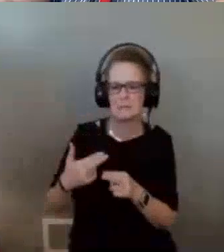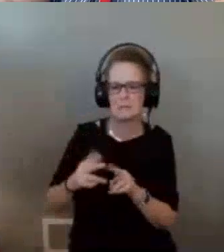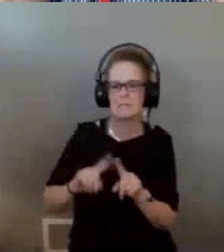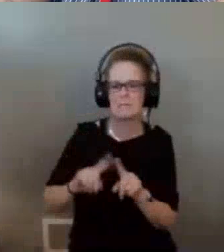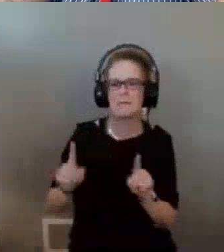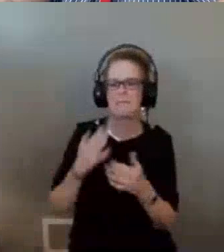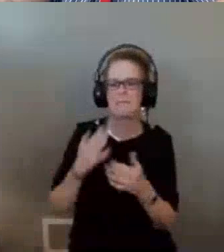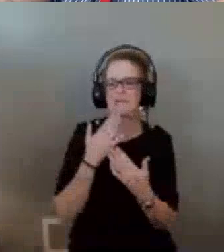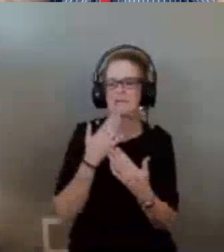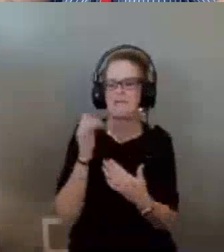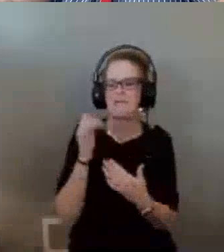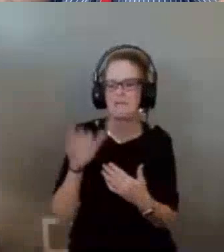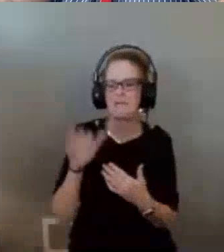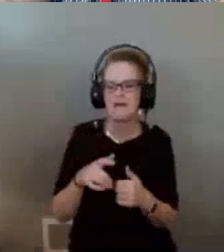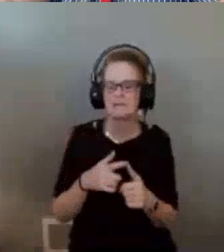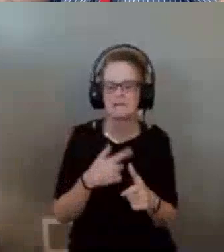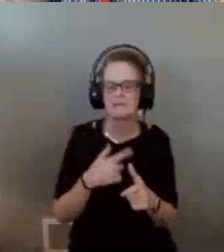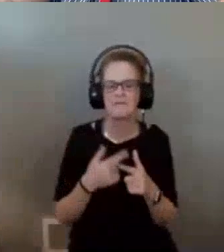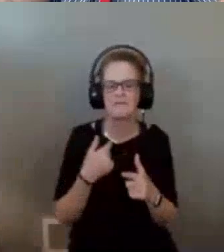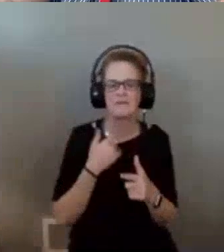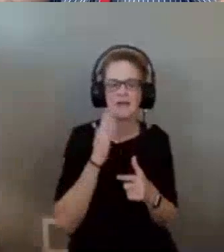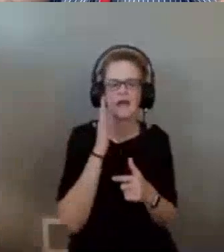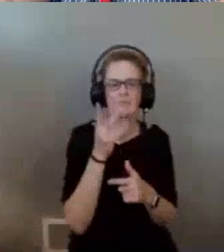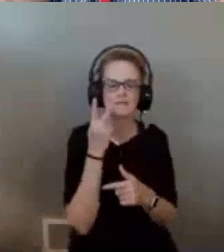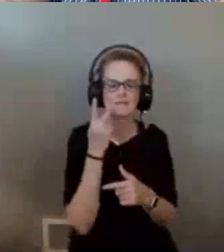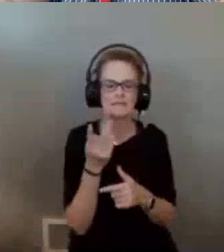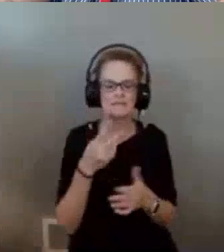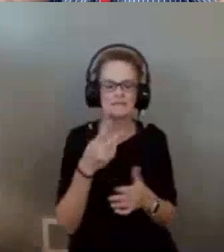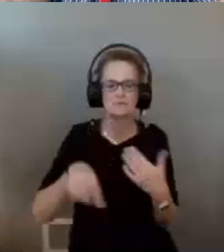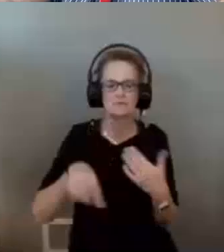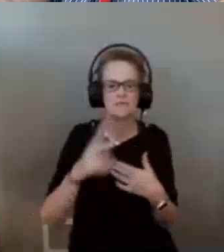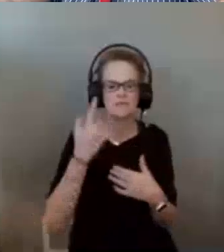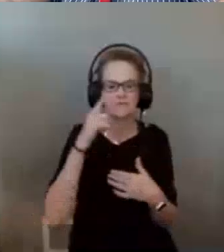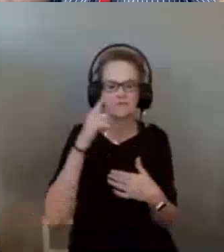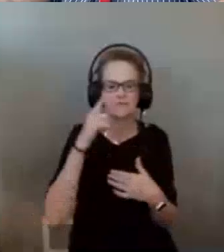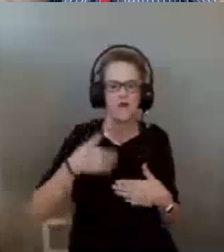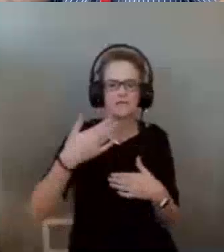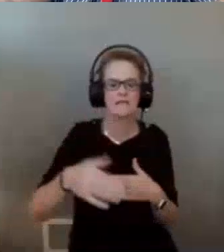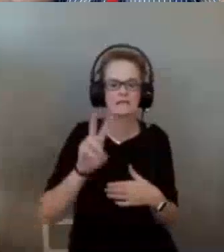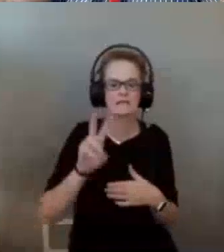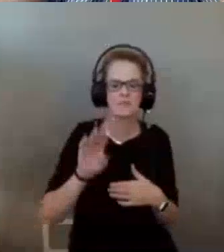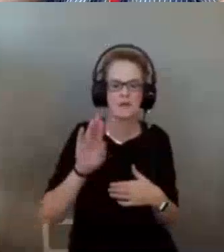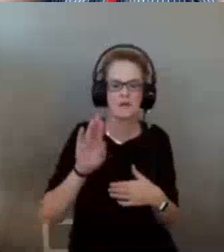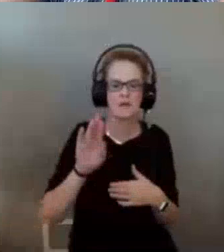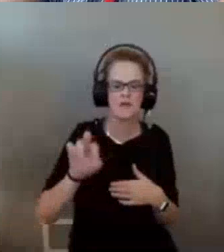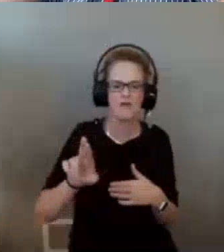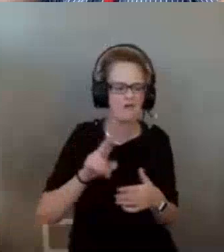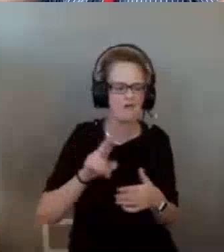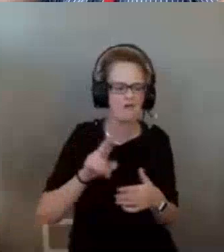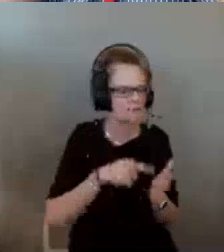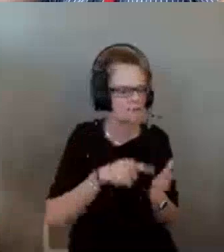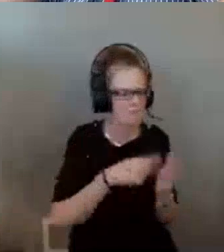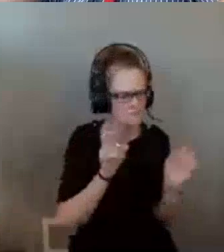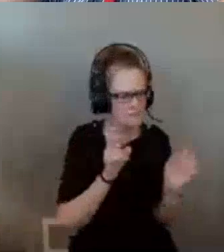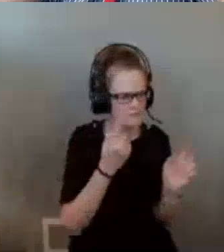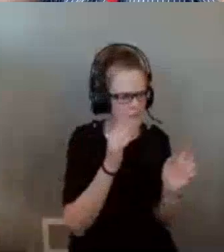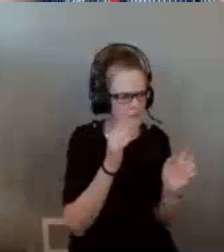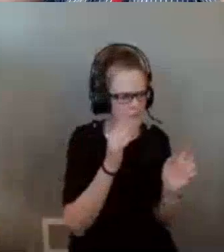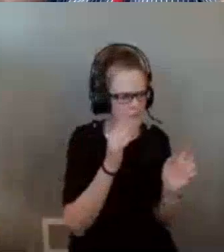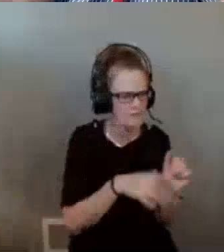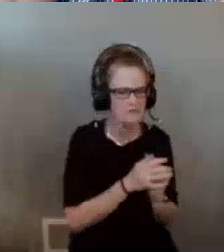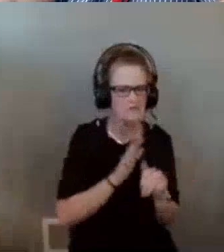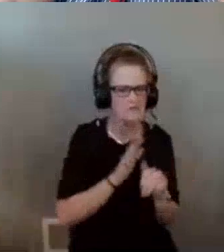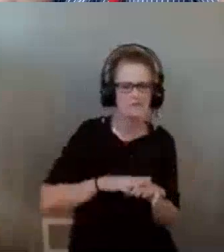thank you. And I will see you in 2 weeks for our next webinar. And what is that one on, Karen? That one is